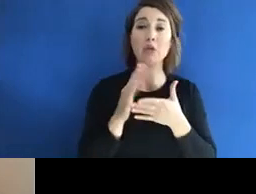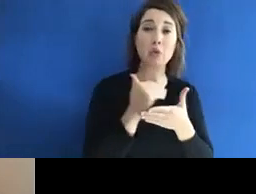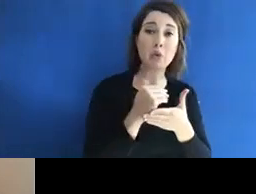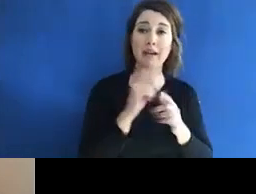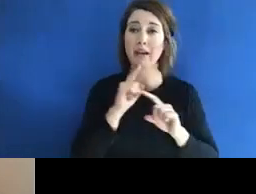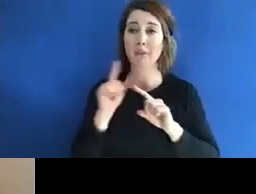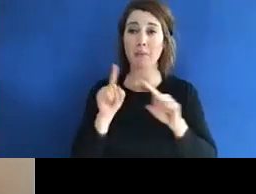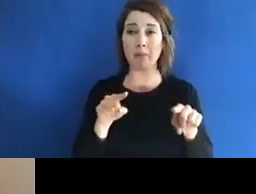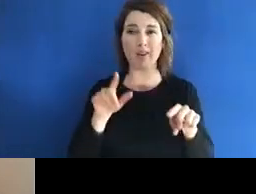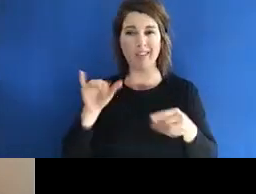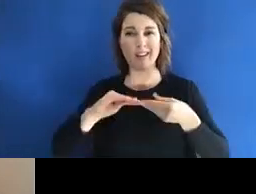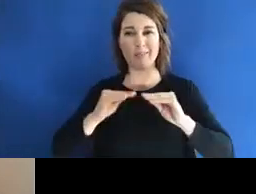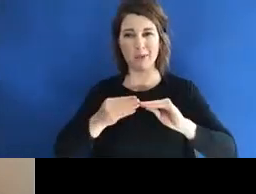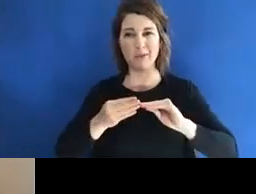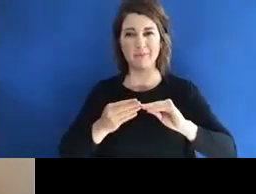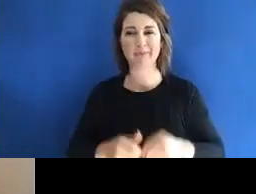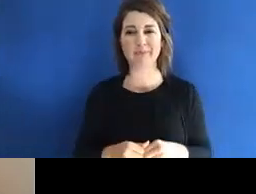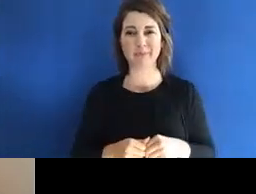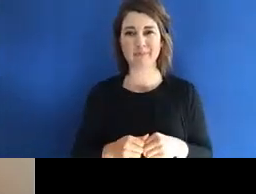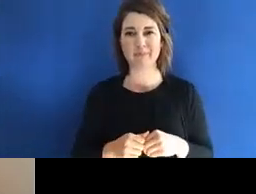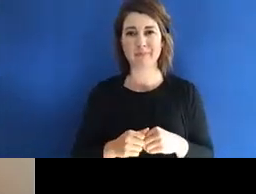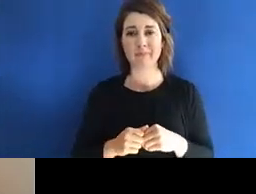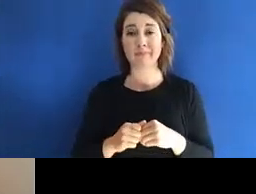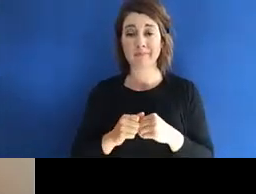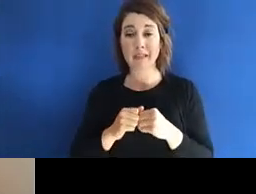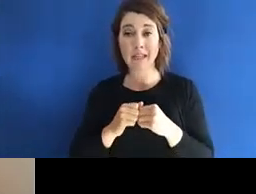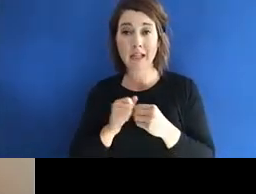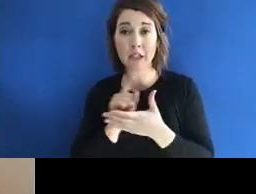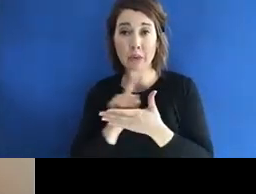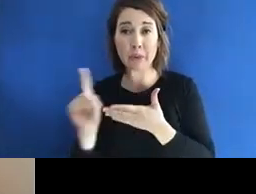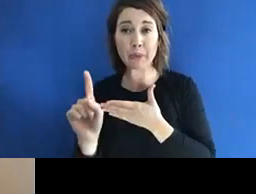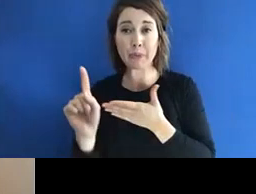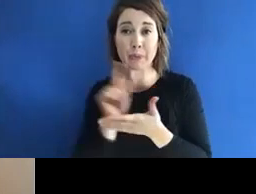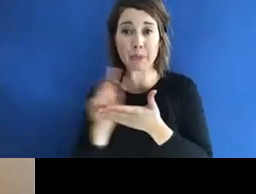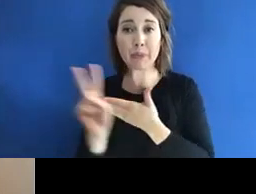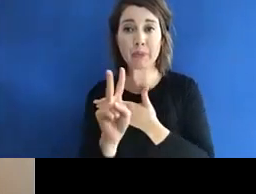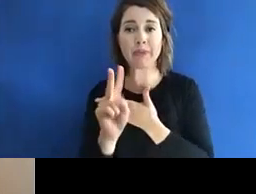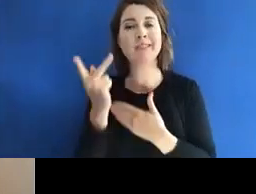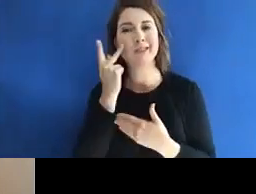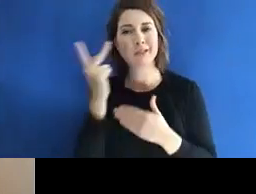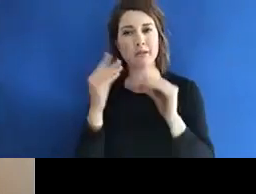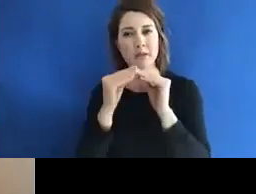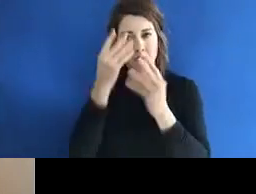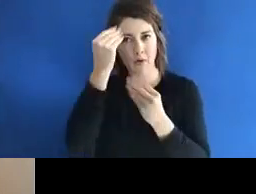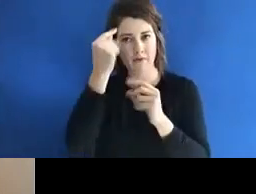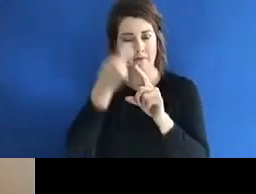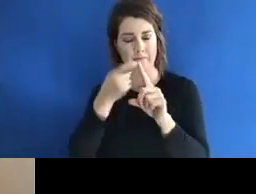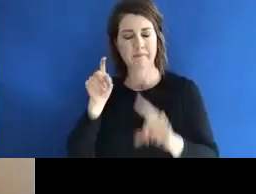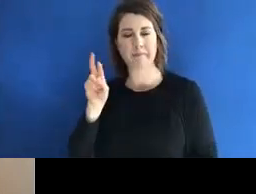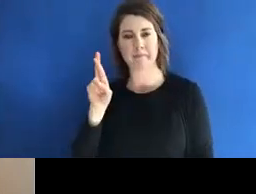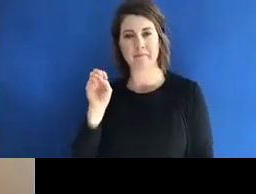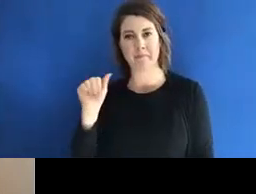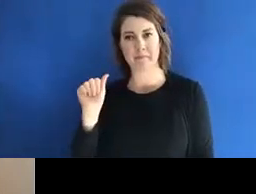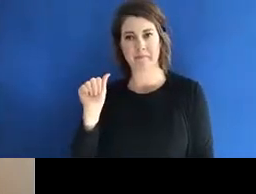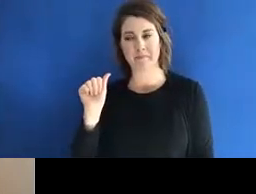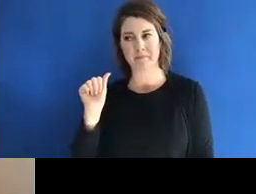attainment rate. And over the next few weeks, you'll be seeing more of that coming from RSA. And we look forward to